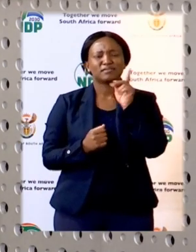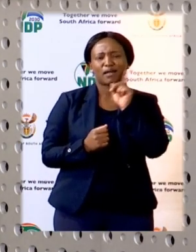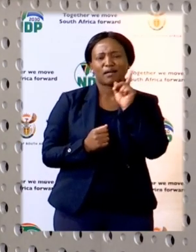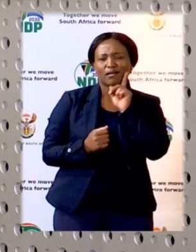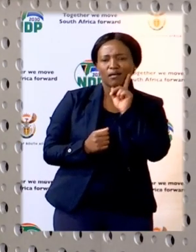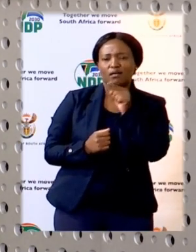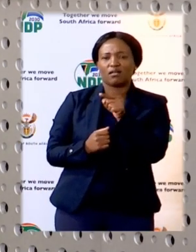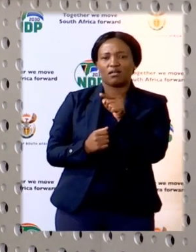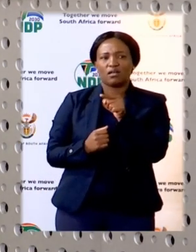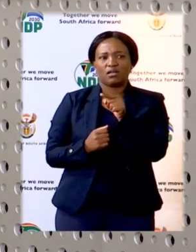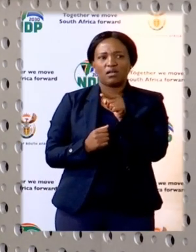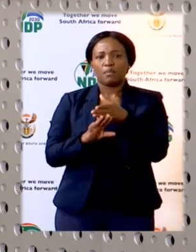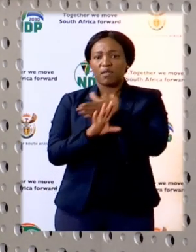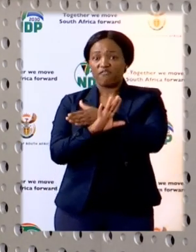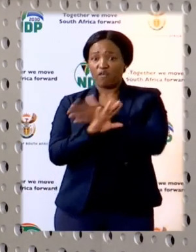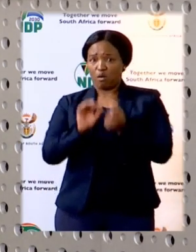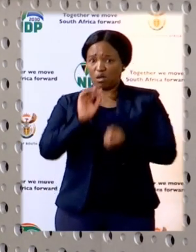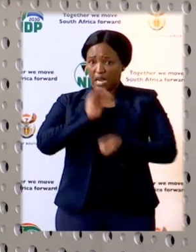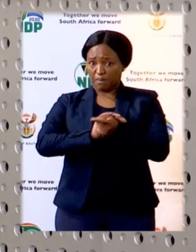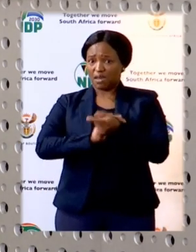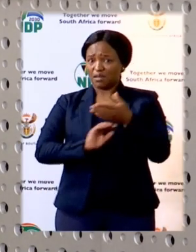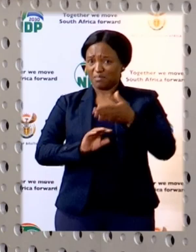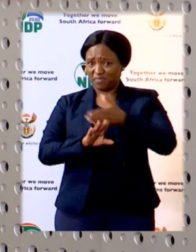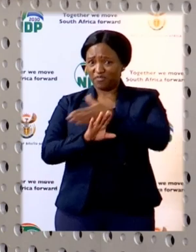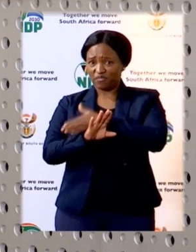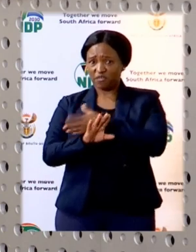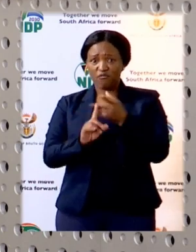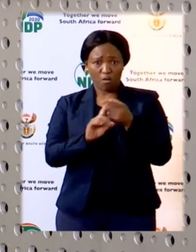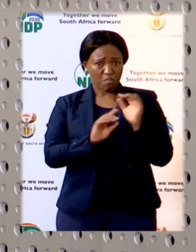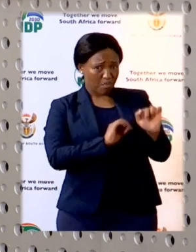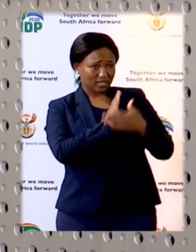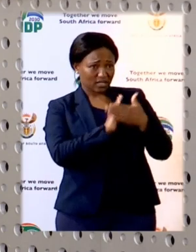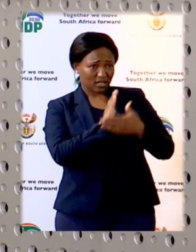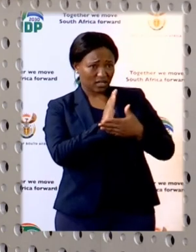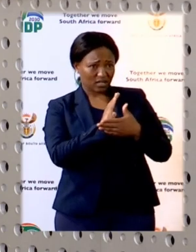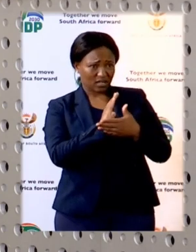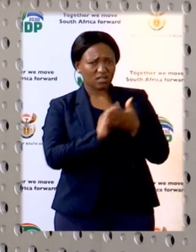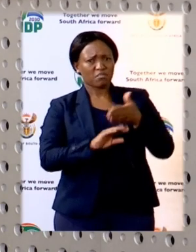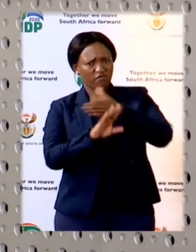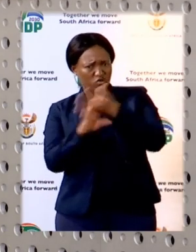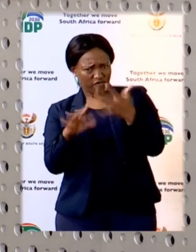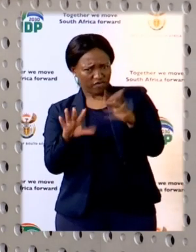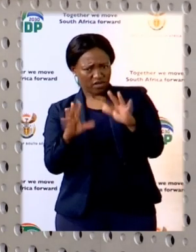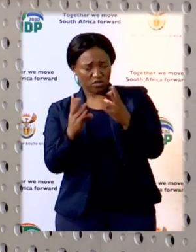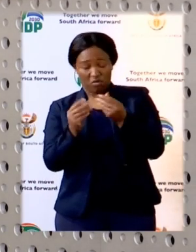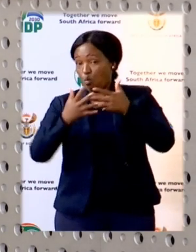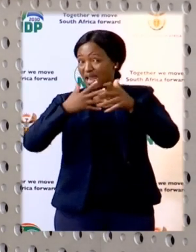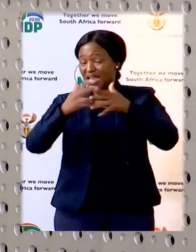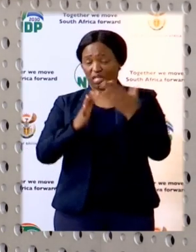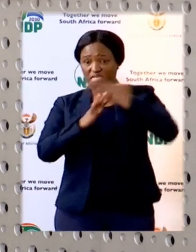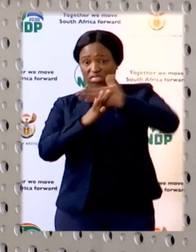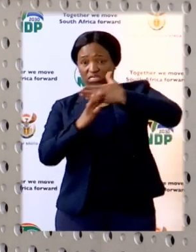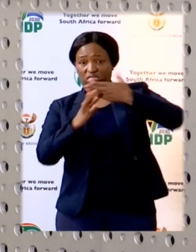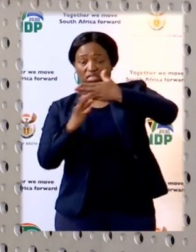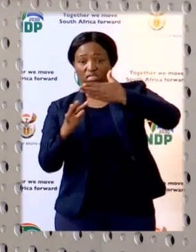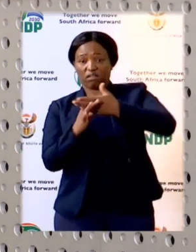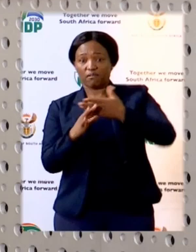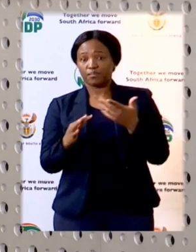check again, because this has happened before from your side, and you were able to deal with it, whatever it is that